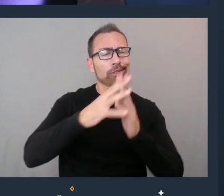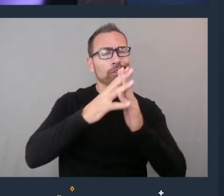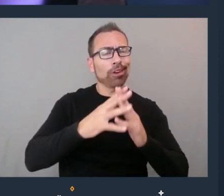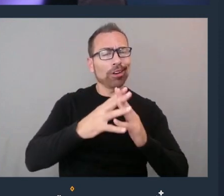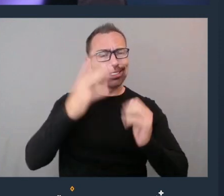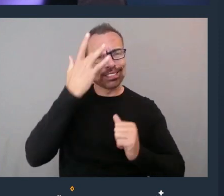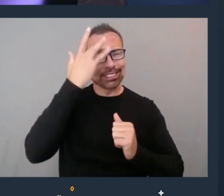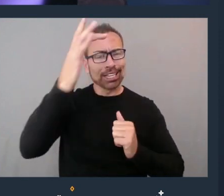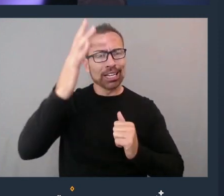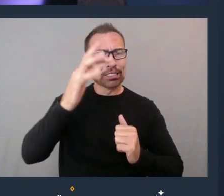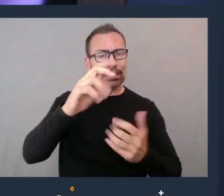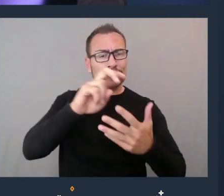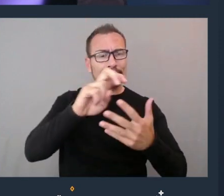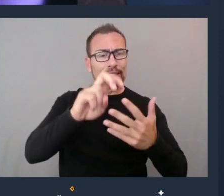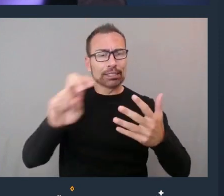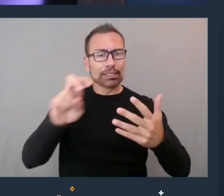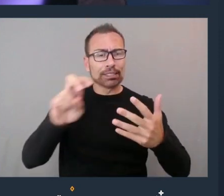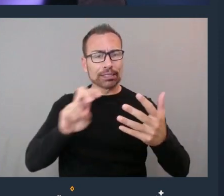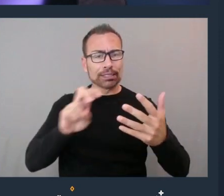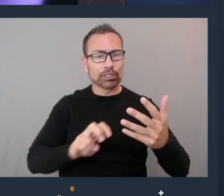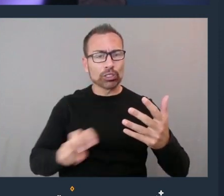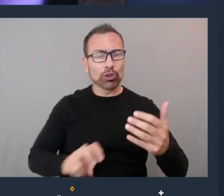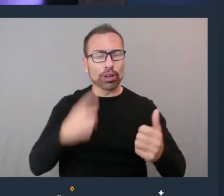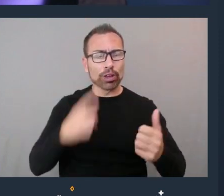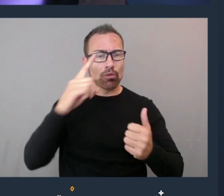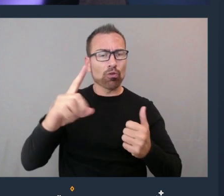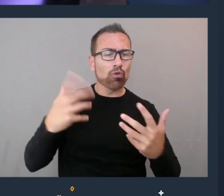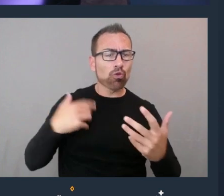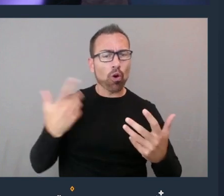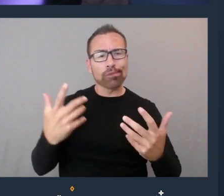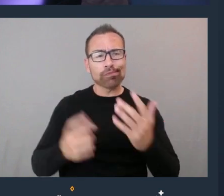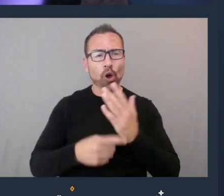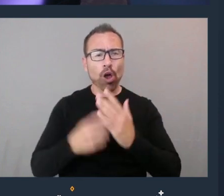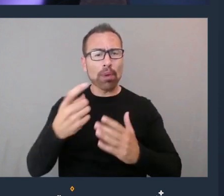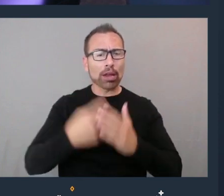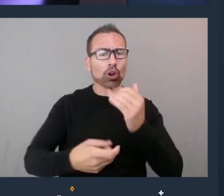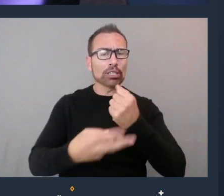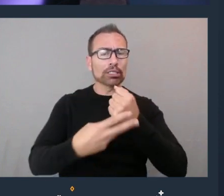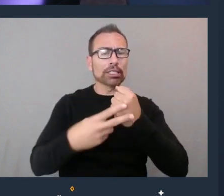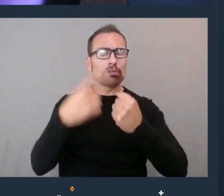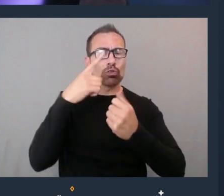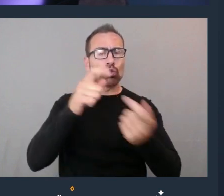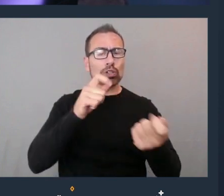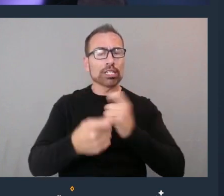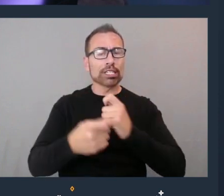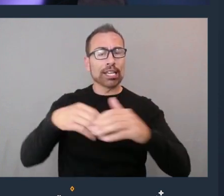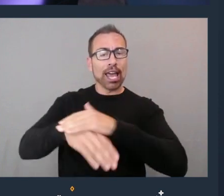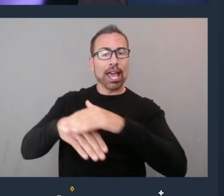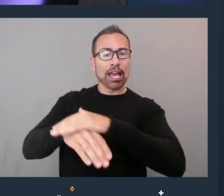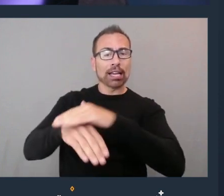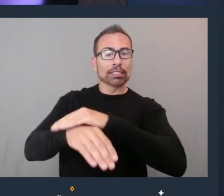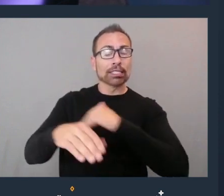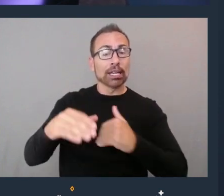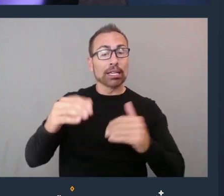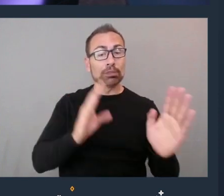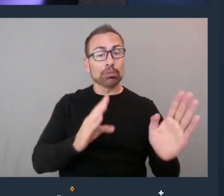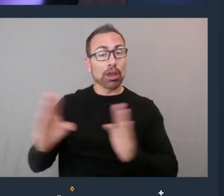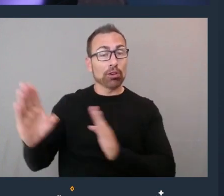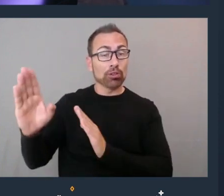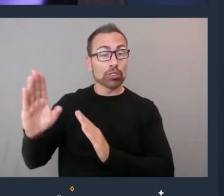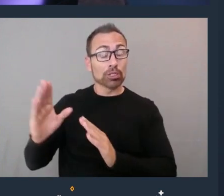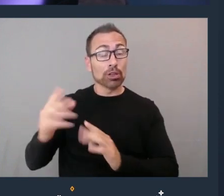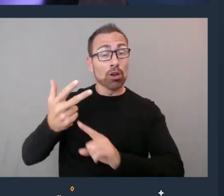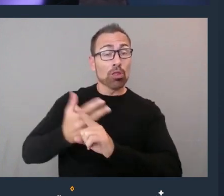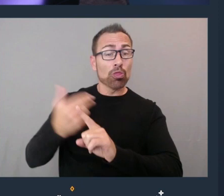storage cost savings for changing data access patterns. Now, less than 18 months ago, I shared how S3 Intelligent Tiering has already saved customers,